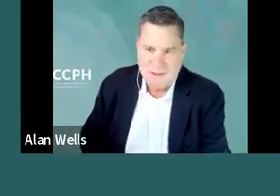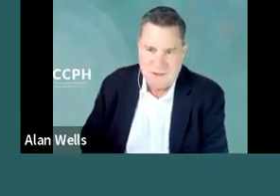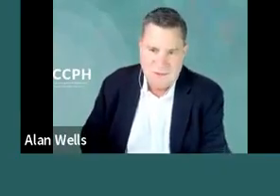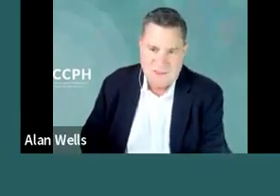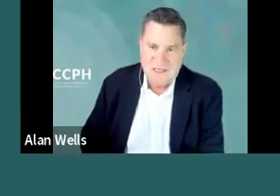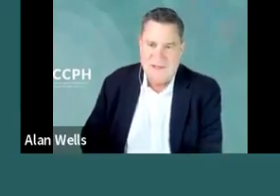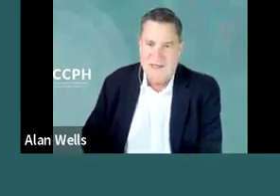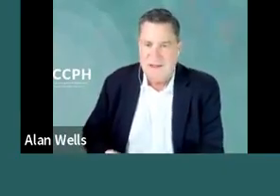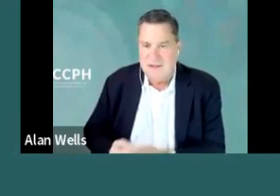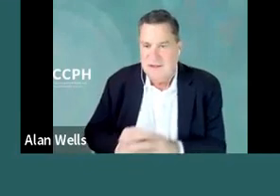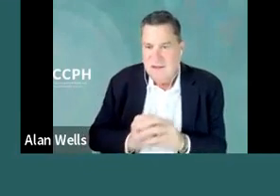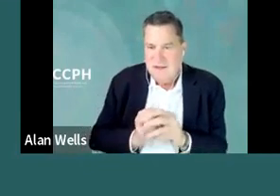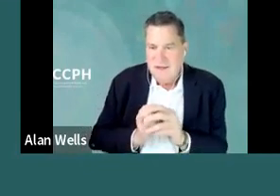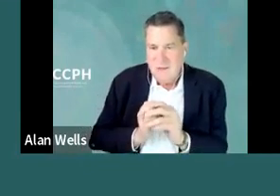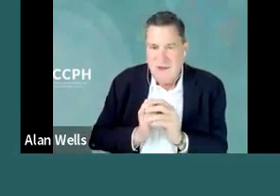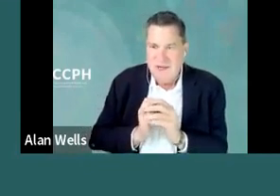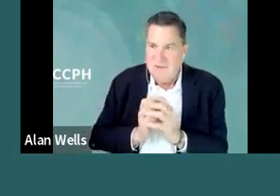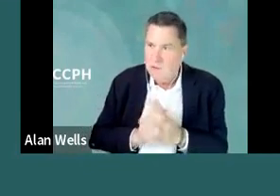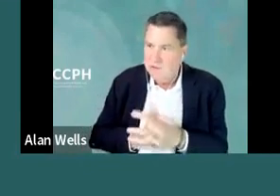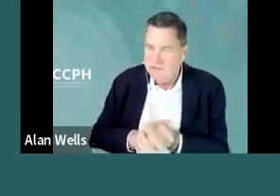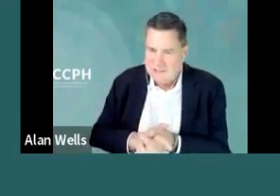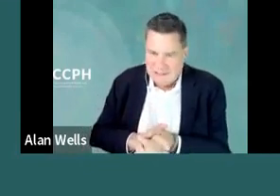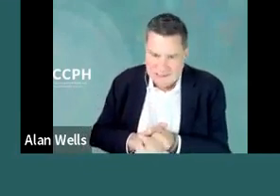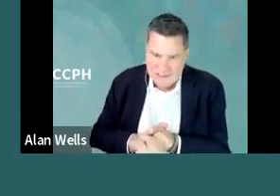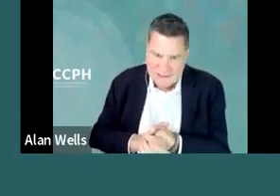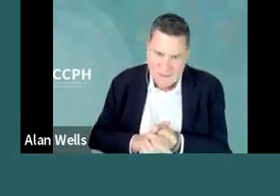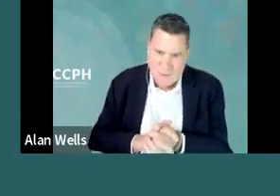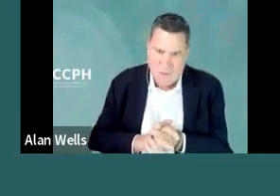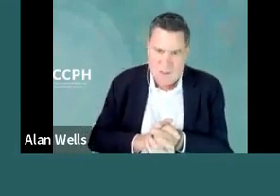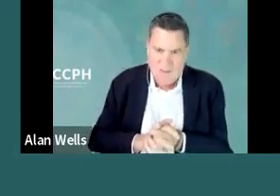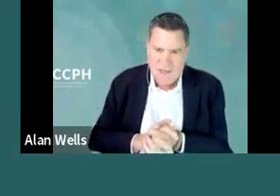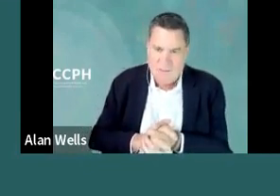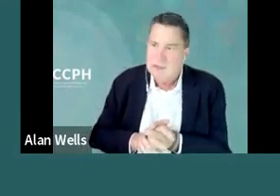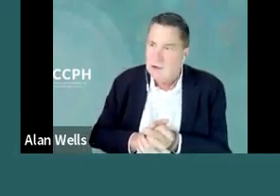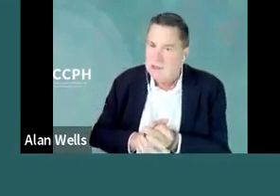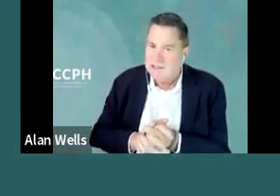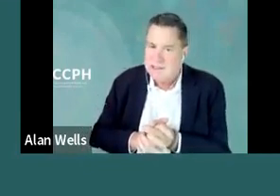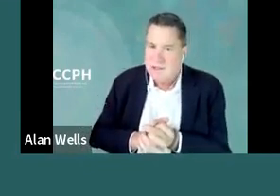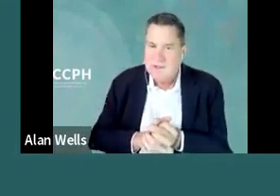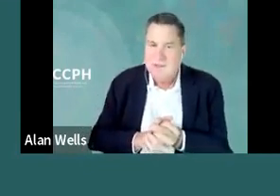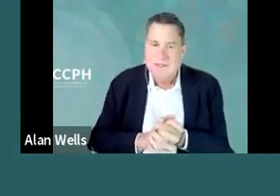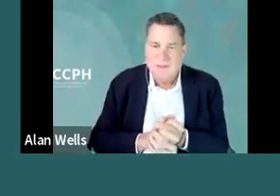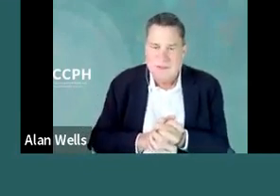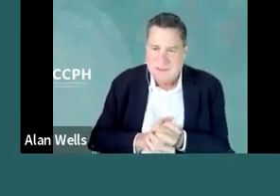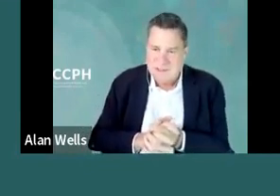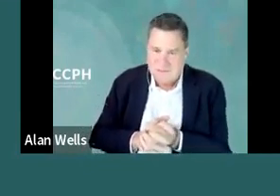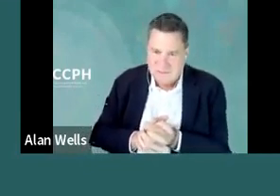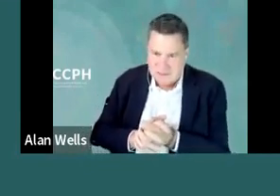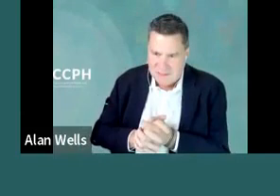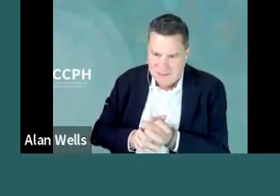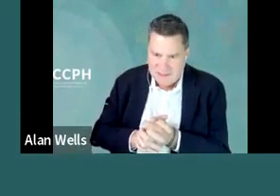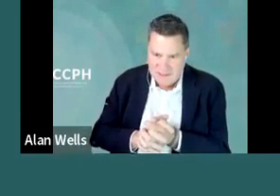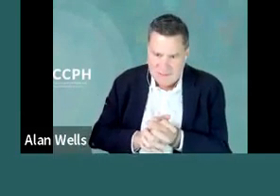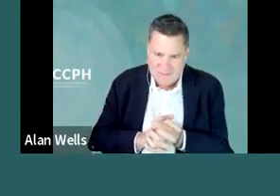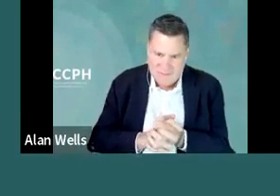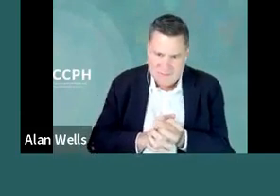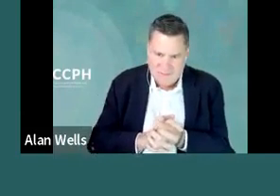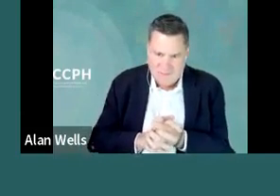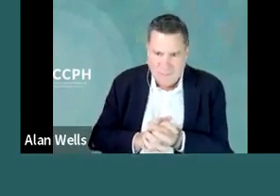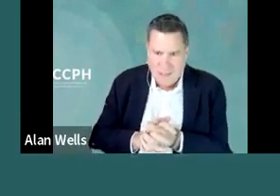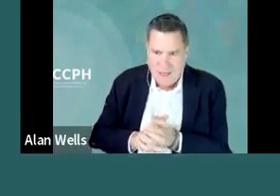and learn about you. Save the date. We have more of these lessons coming up in August: culturally responsive